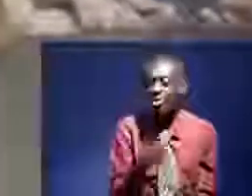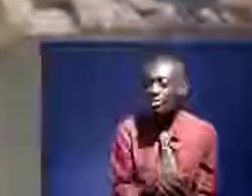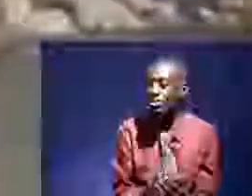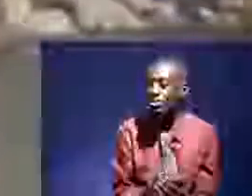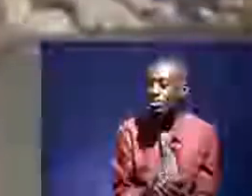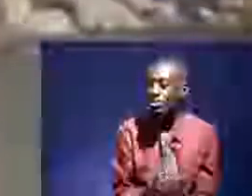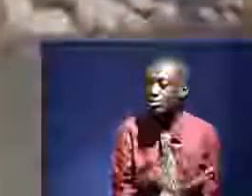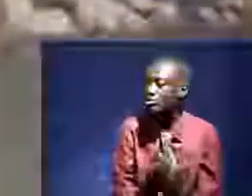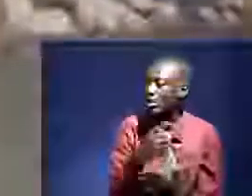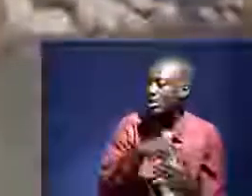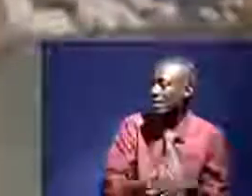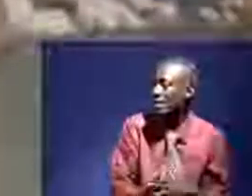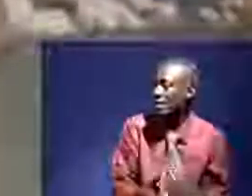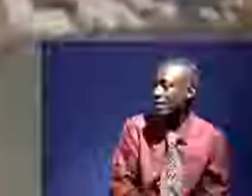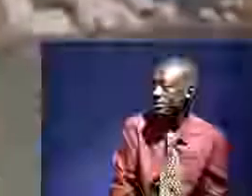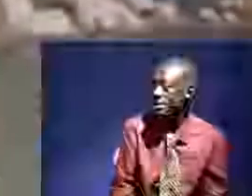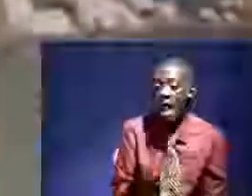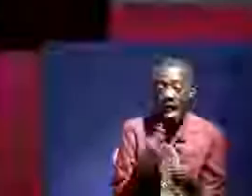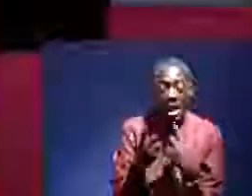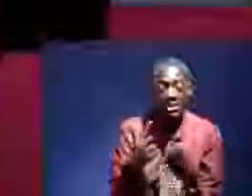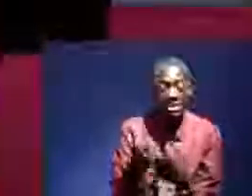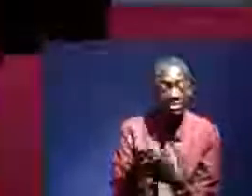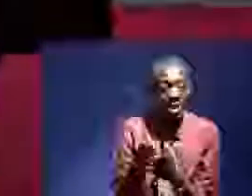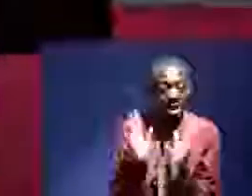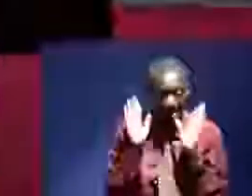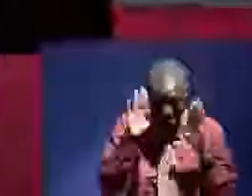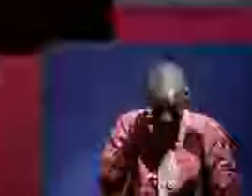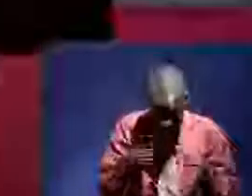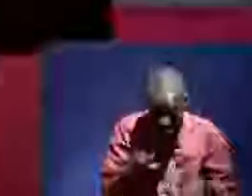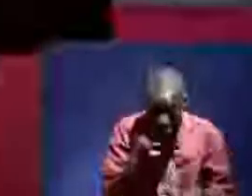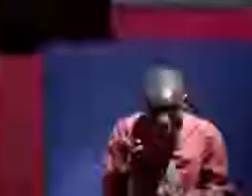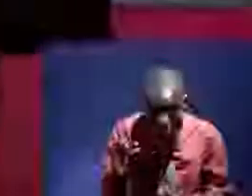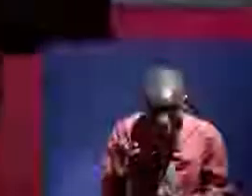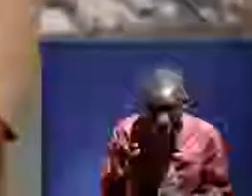Alright, let's breathe in through the nose.